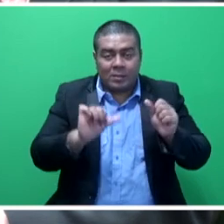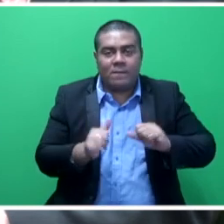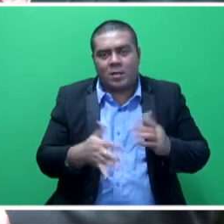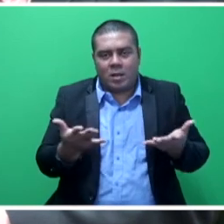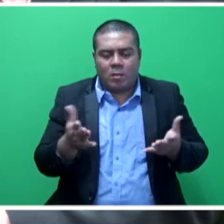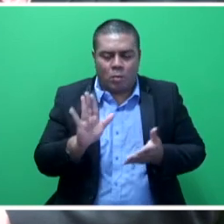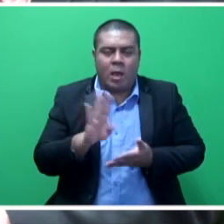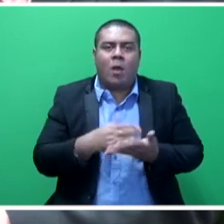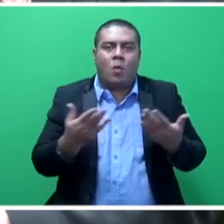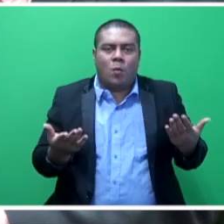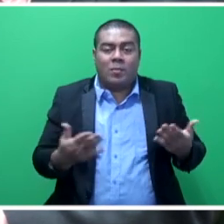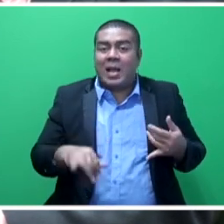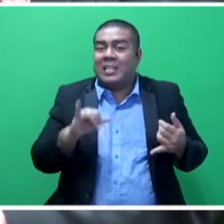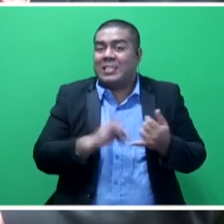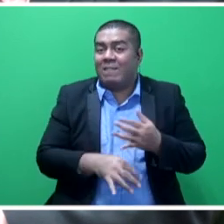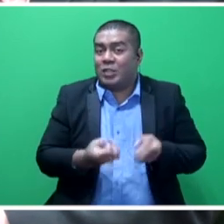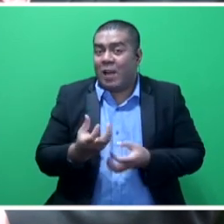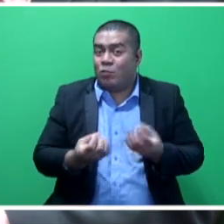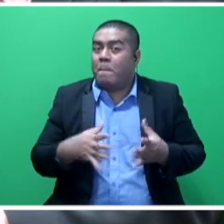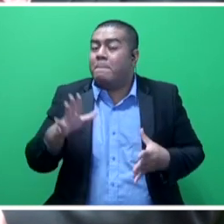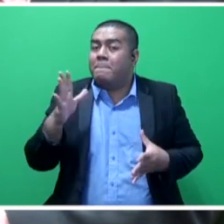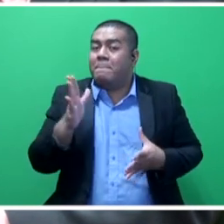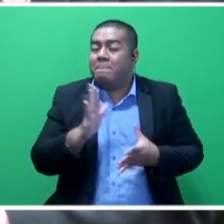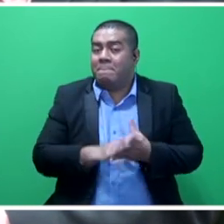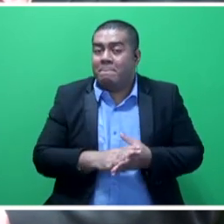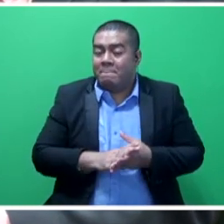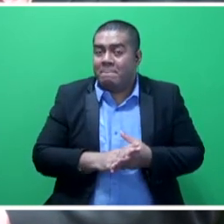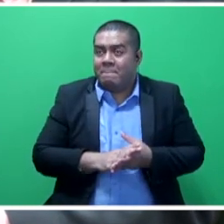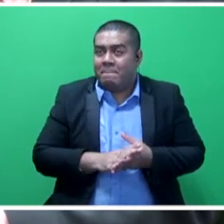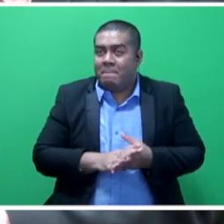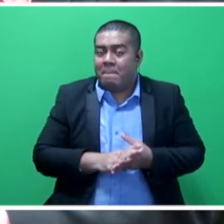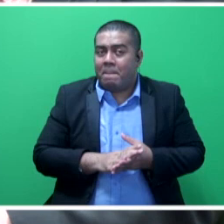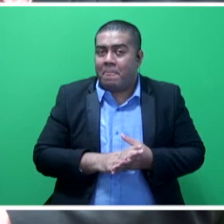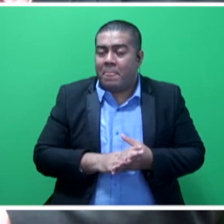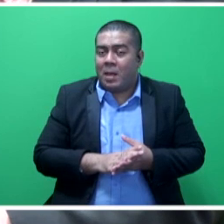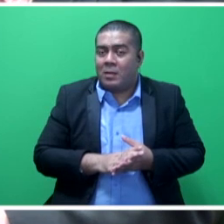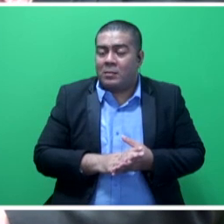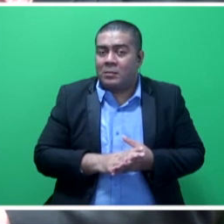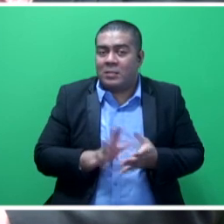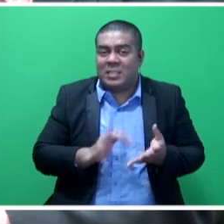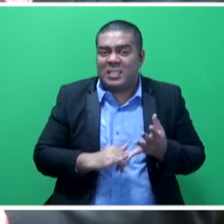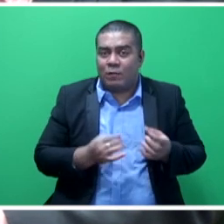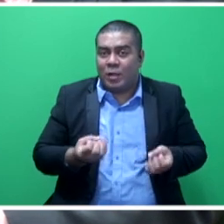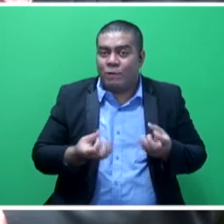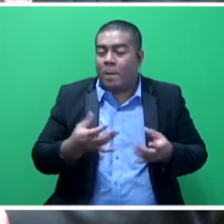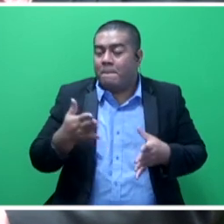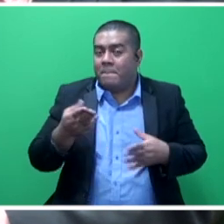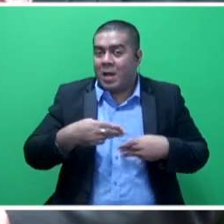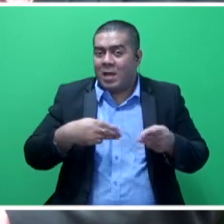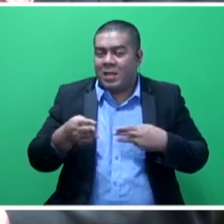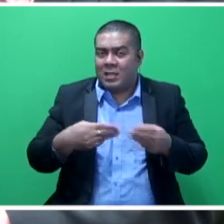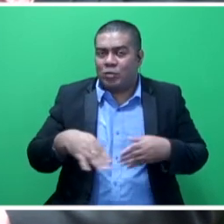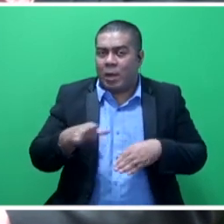stage. Savu Savu market, the awarding of tender to build a new and modern Savu Savu market based on the Blue Town concept